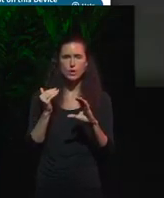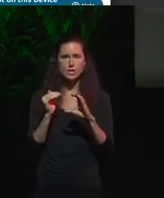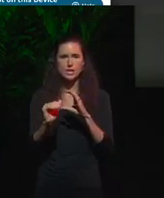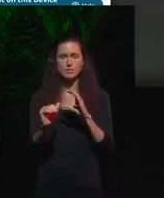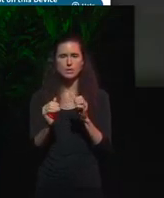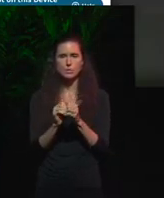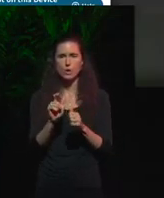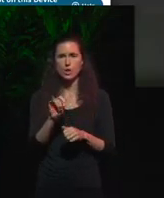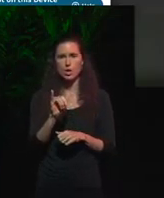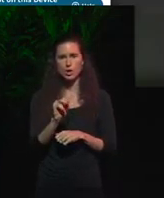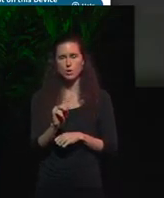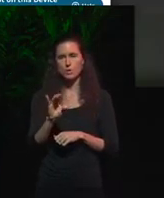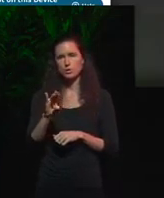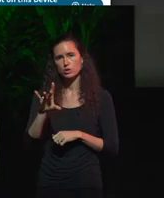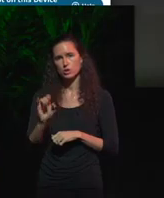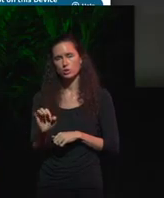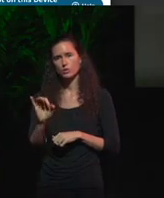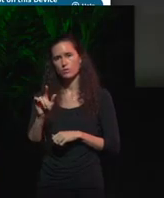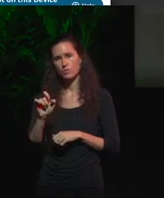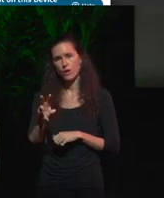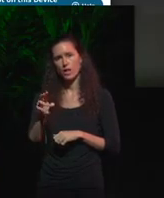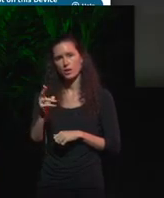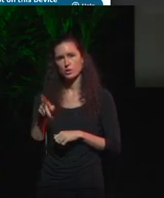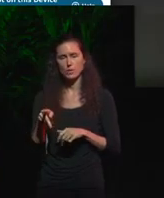Lumen Circles Fellowship opportunity.